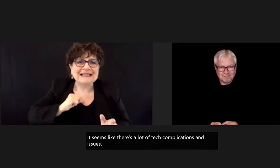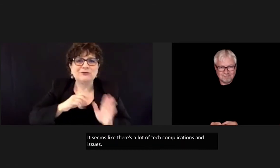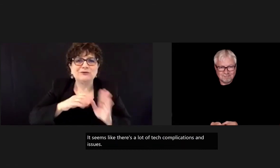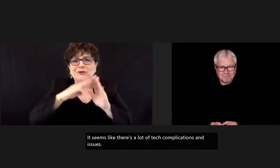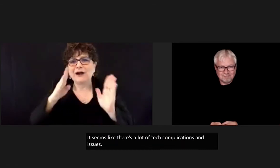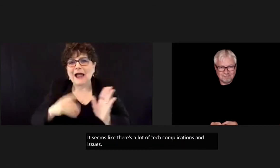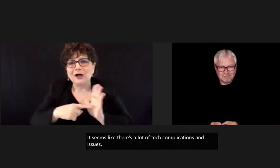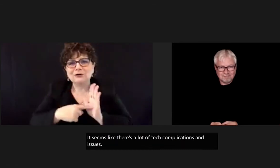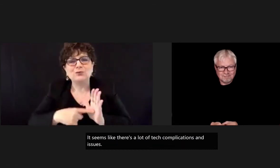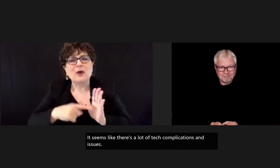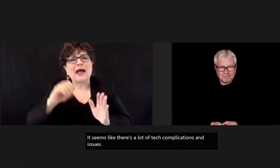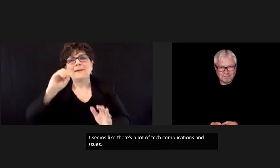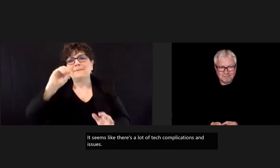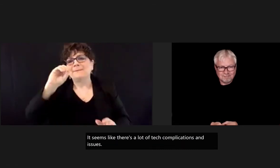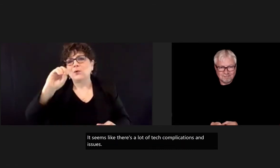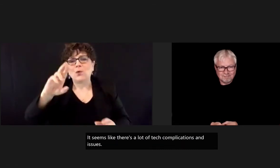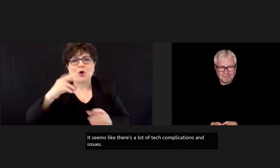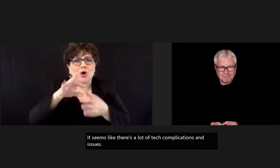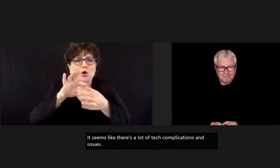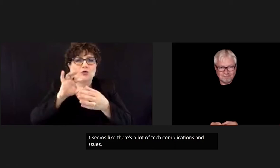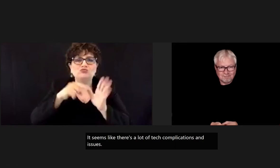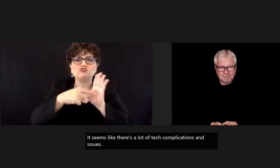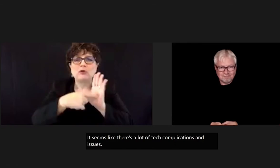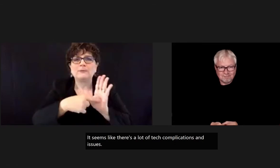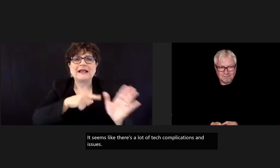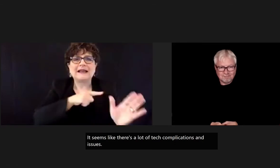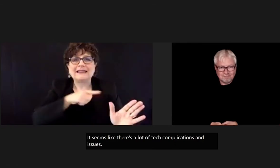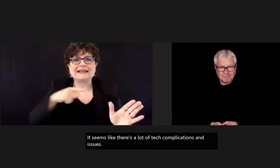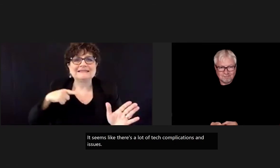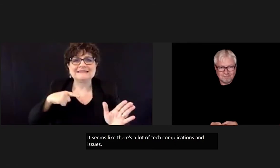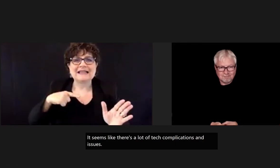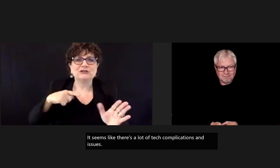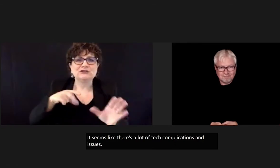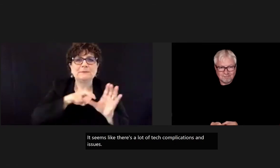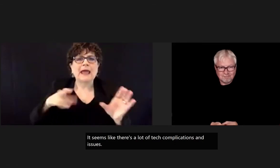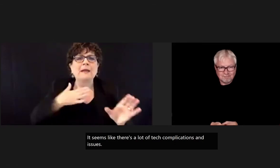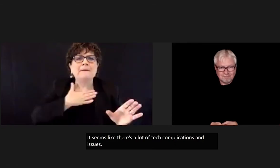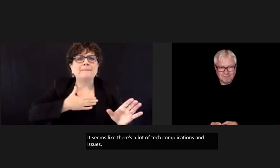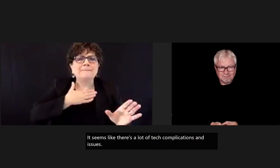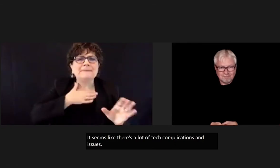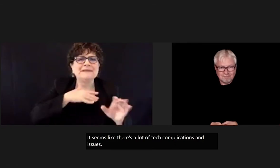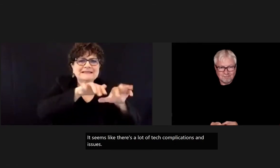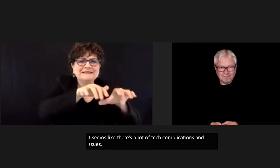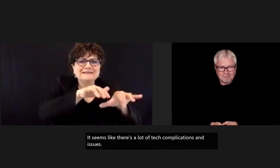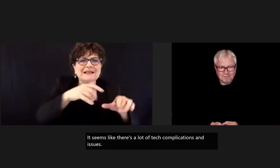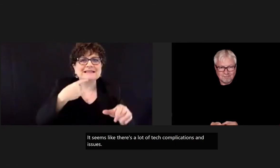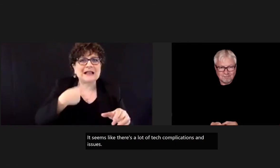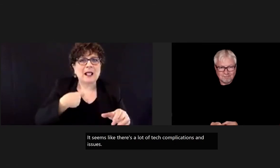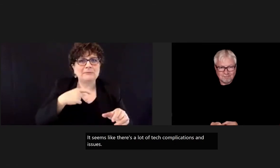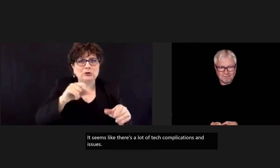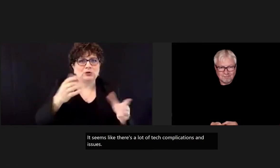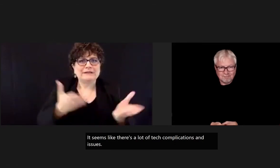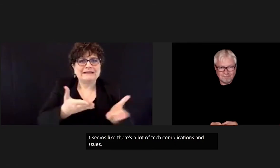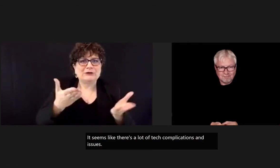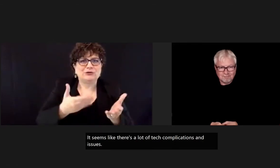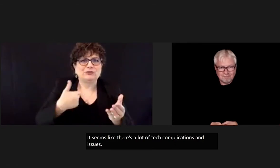So for representatives, senators, House of Representatives, legislators,